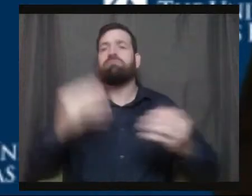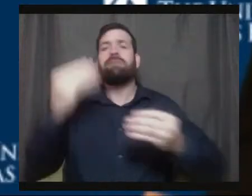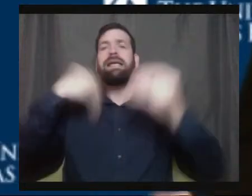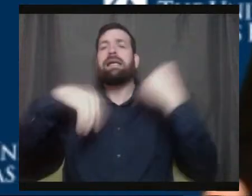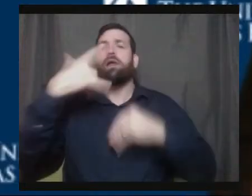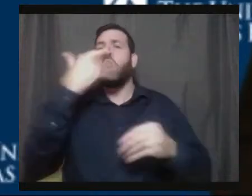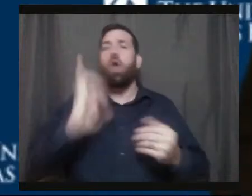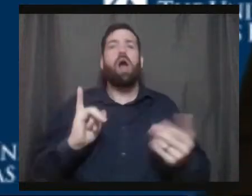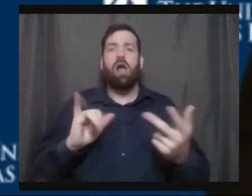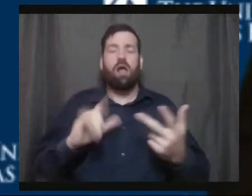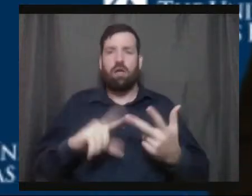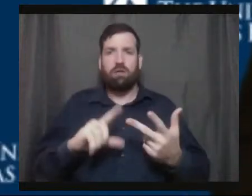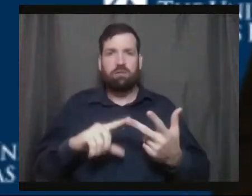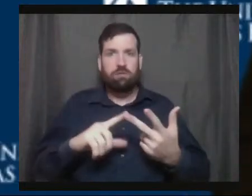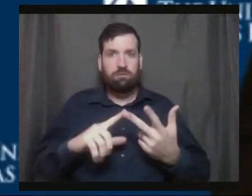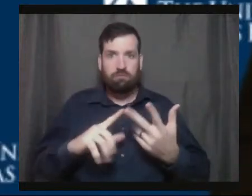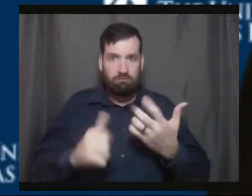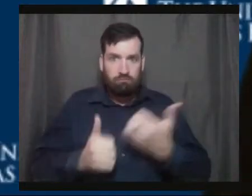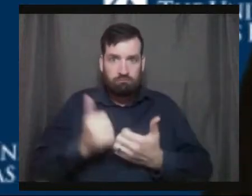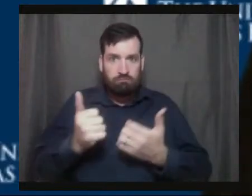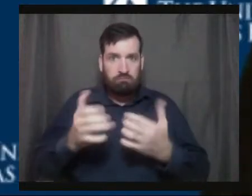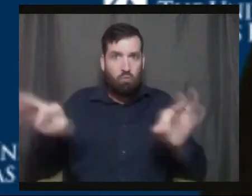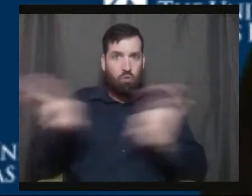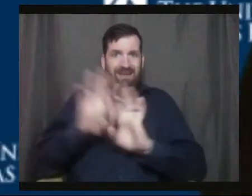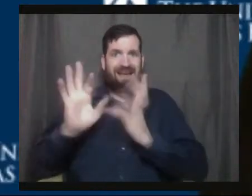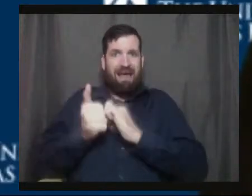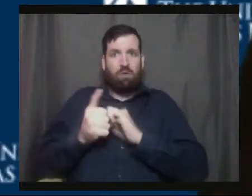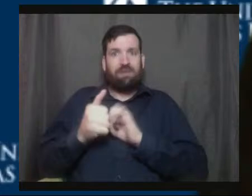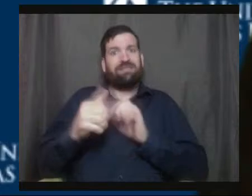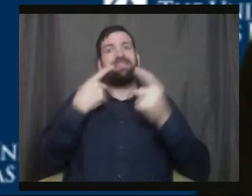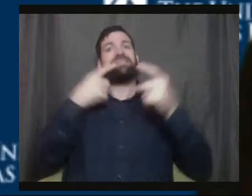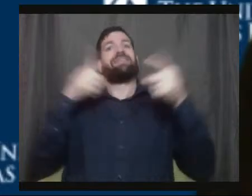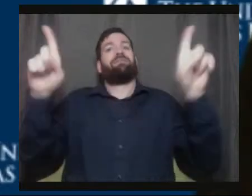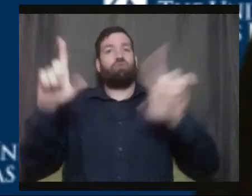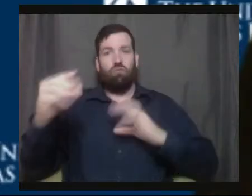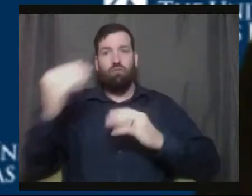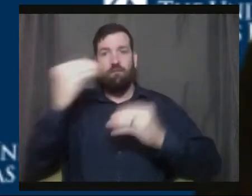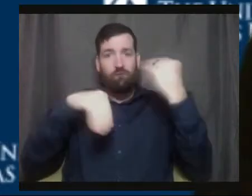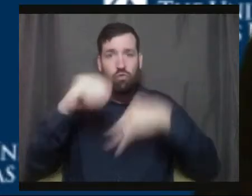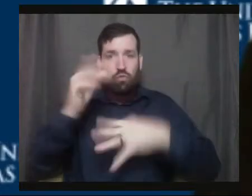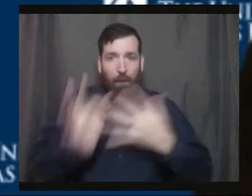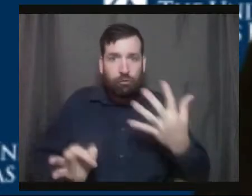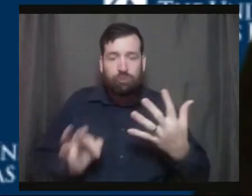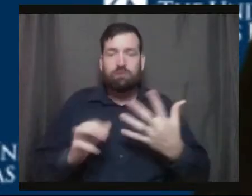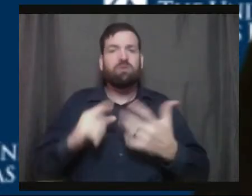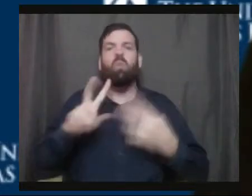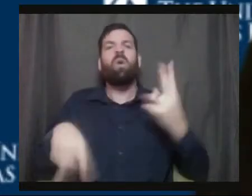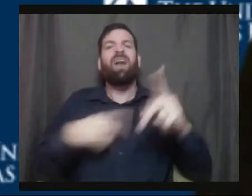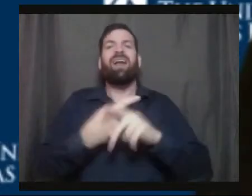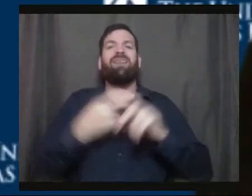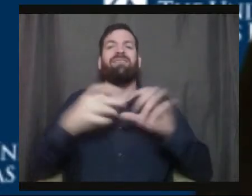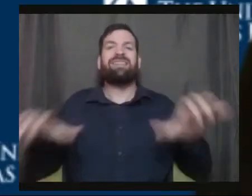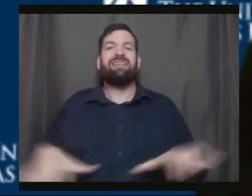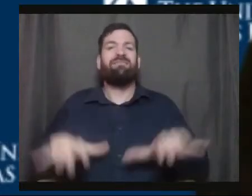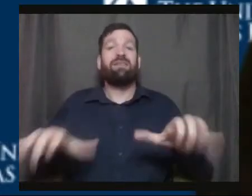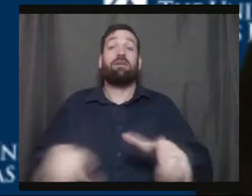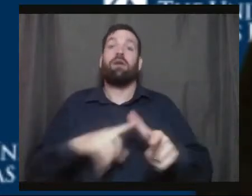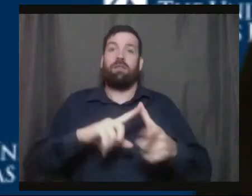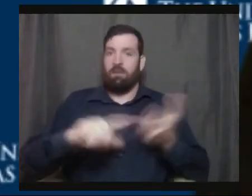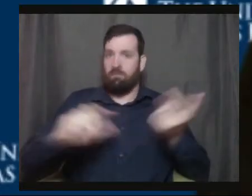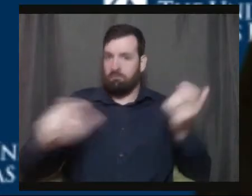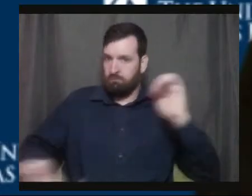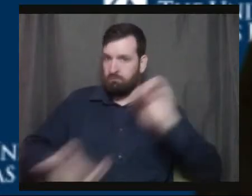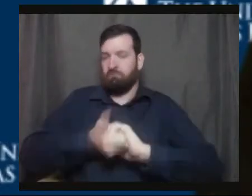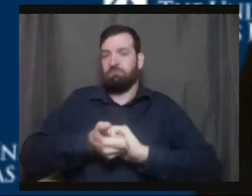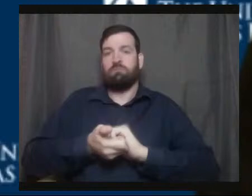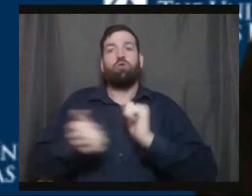to be able to make successful food options after surgery? What activity is required? And then we also work very closely hand in hand